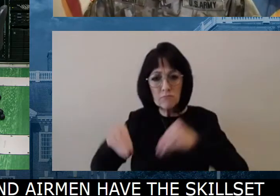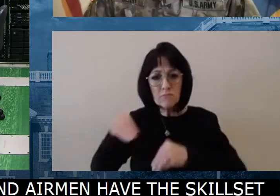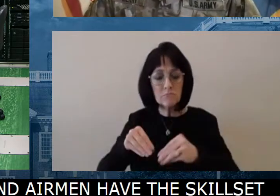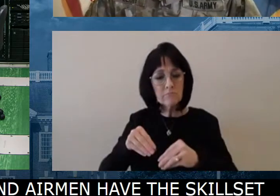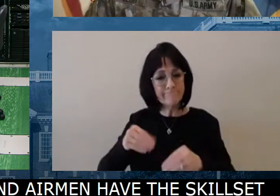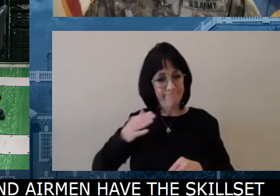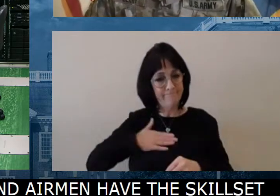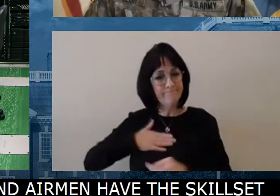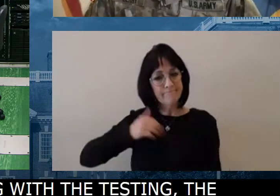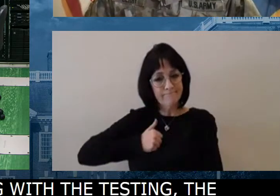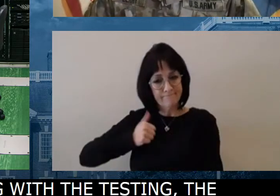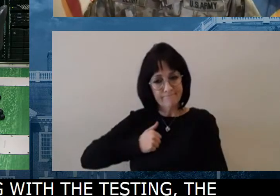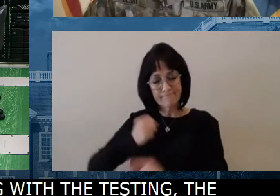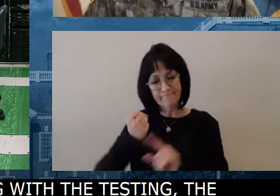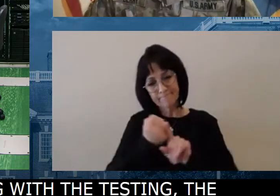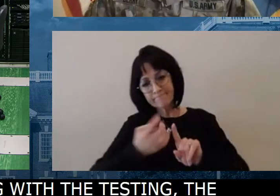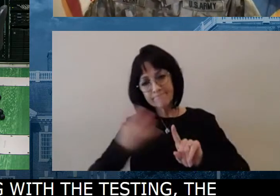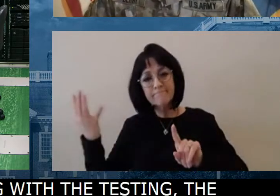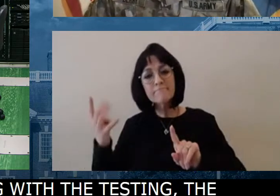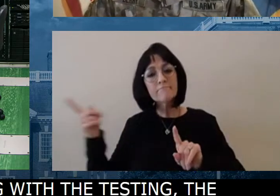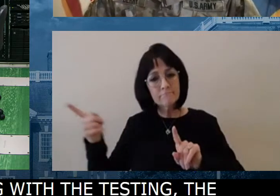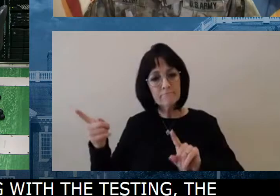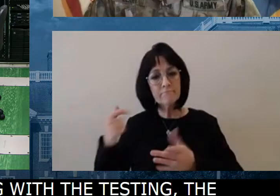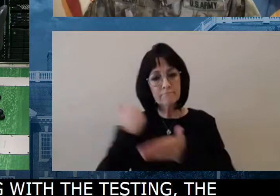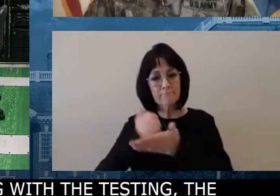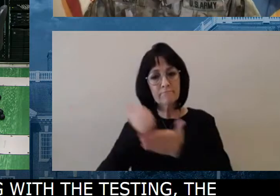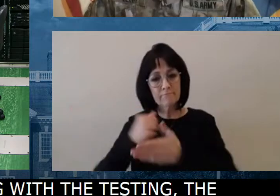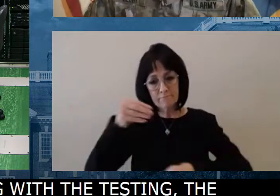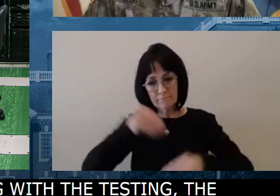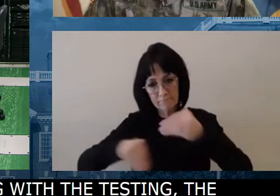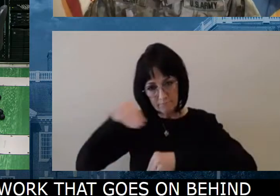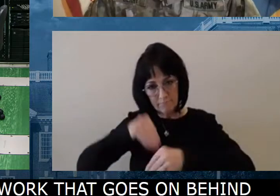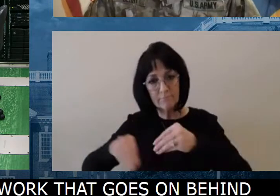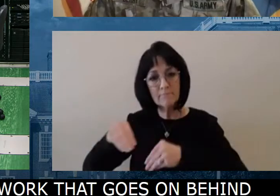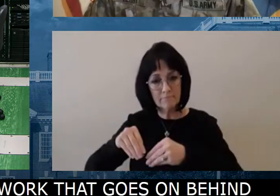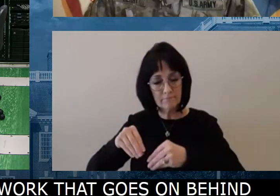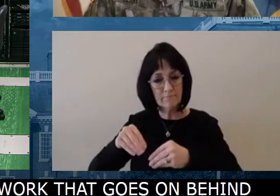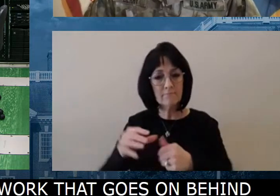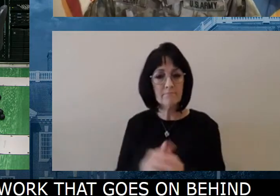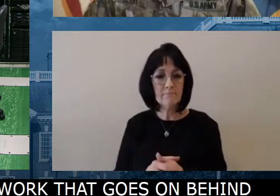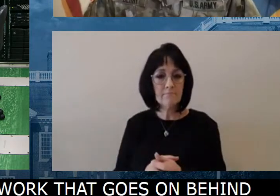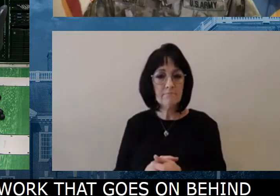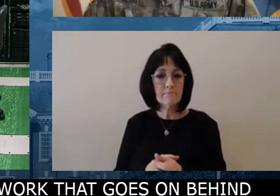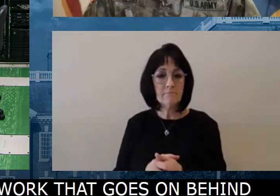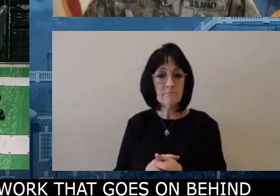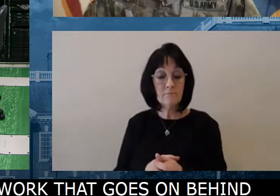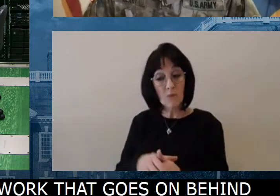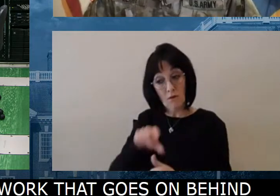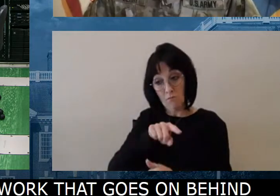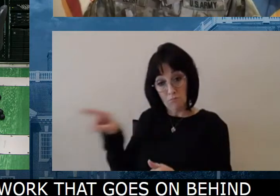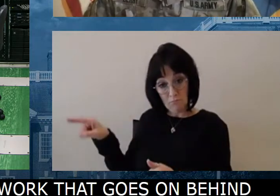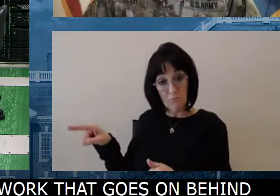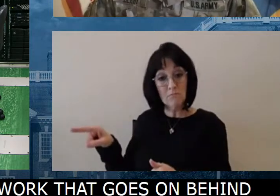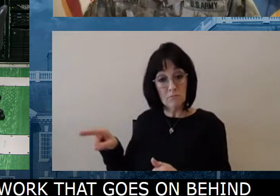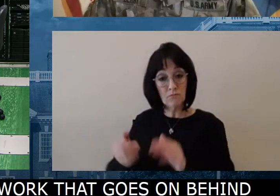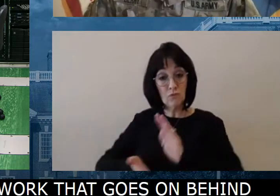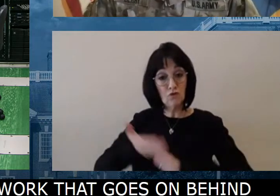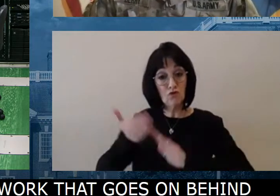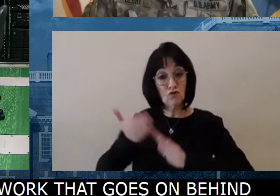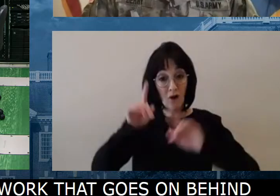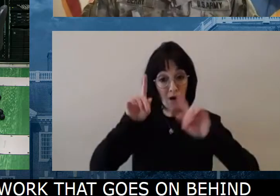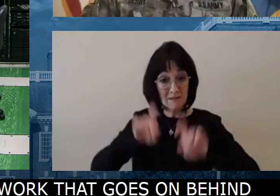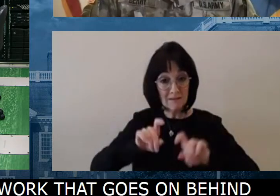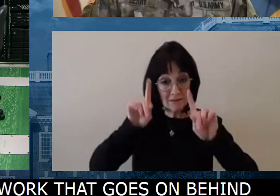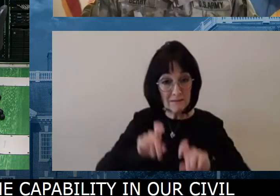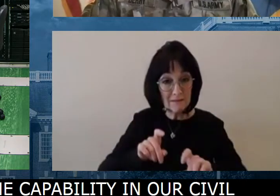we've also got the capability within our civil support team to not only conduct testing, but to run the tests themselves in our